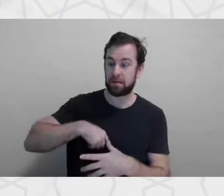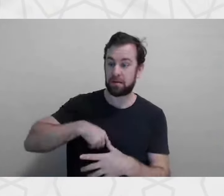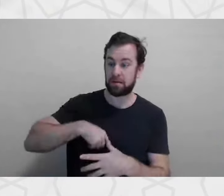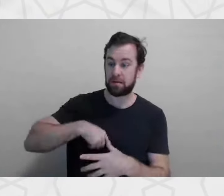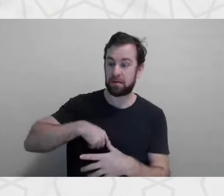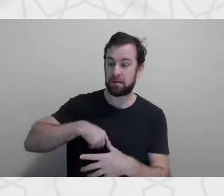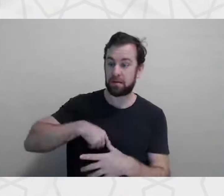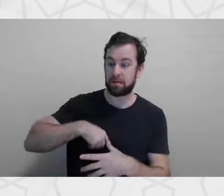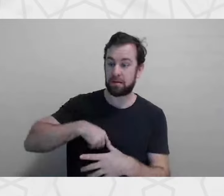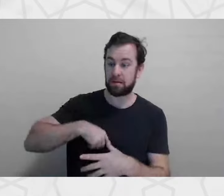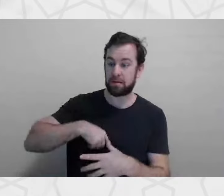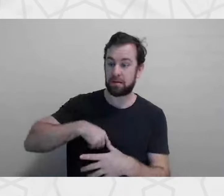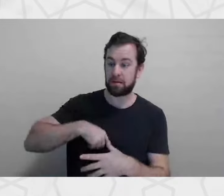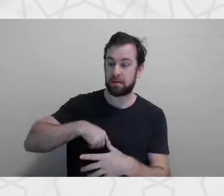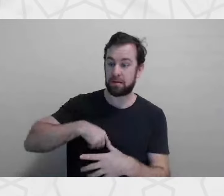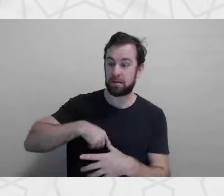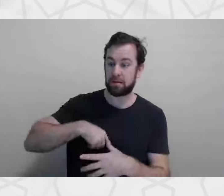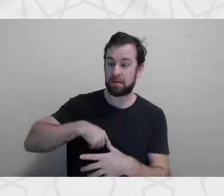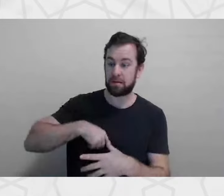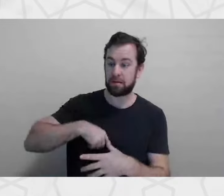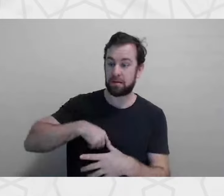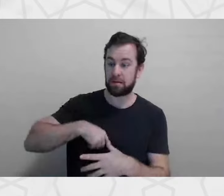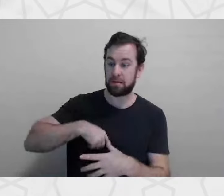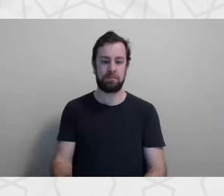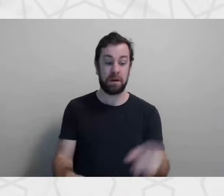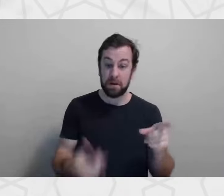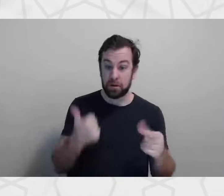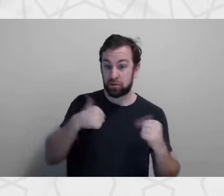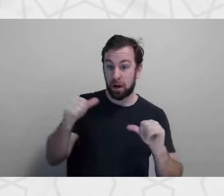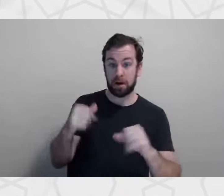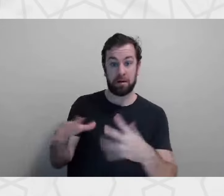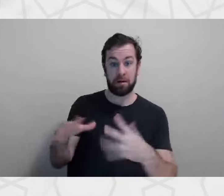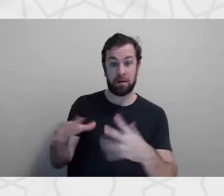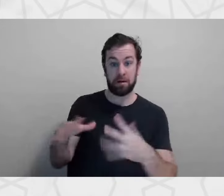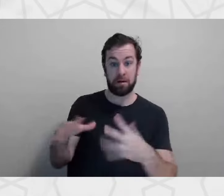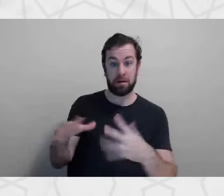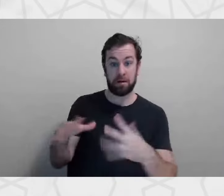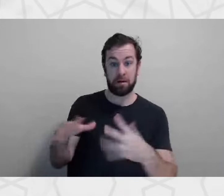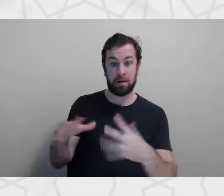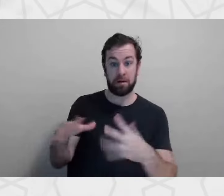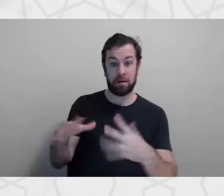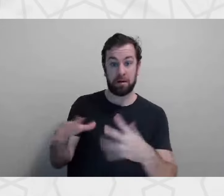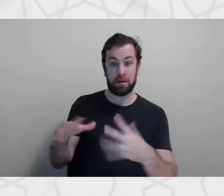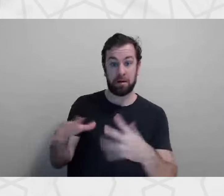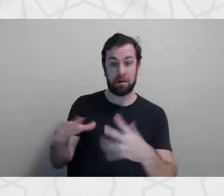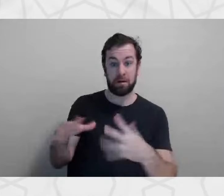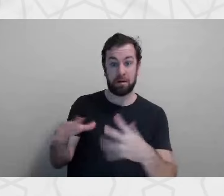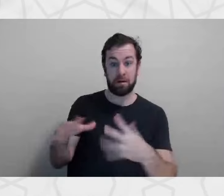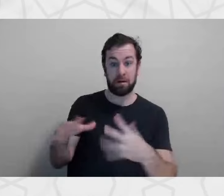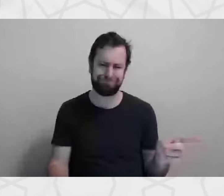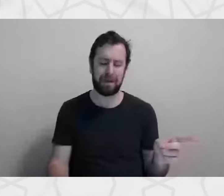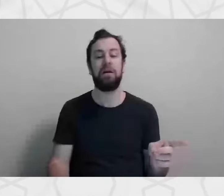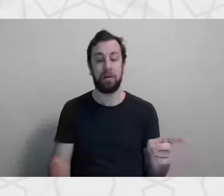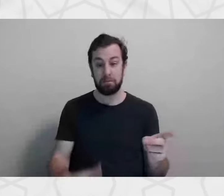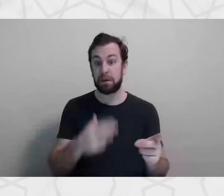He's not going to destroy our Kaaba. But in the small things that we